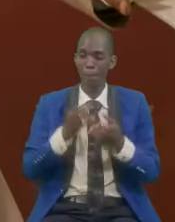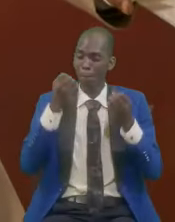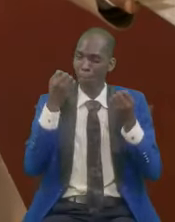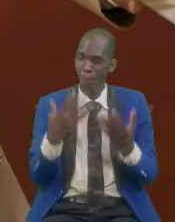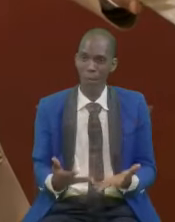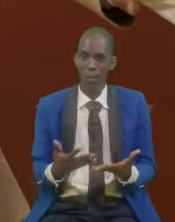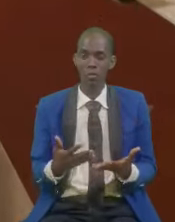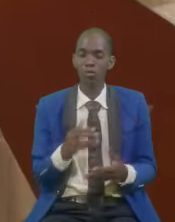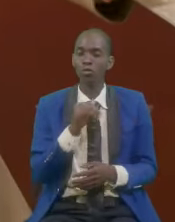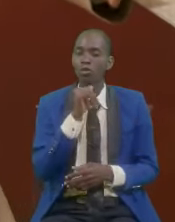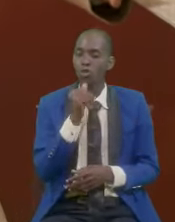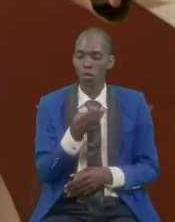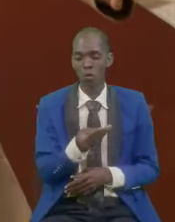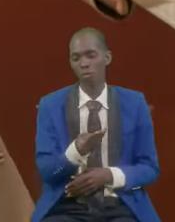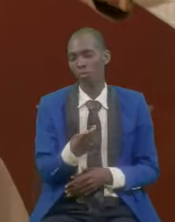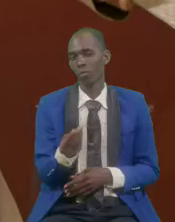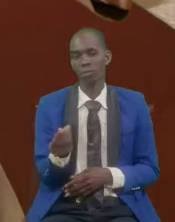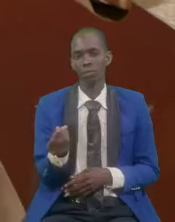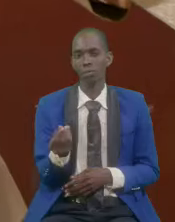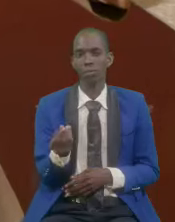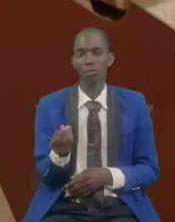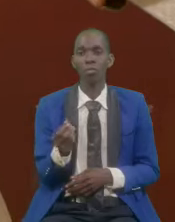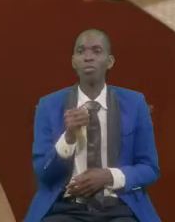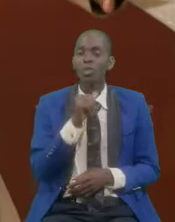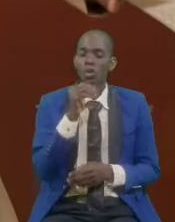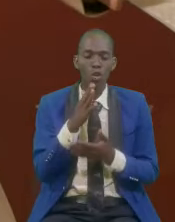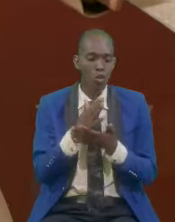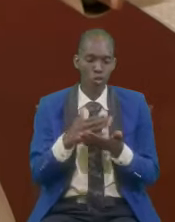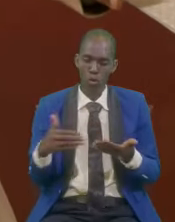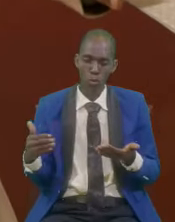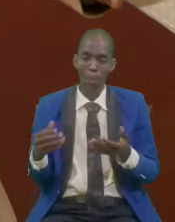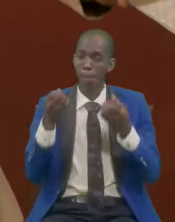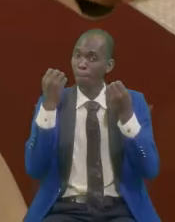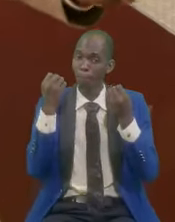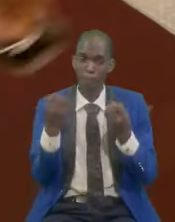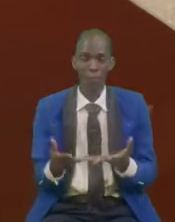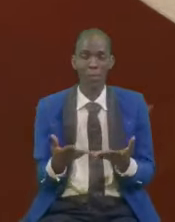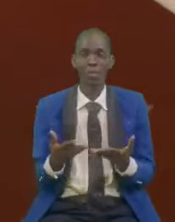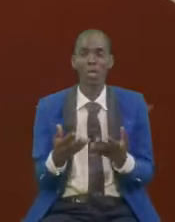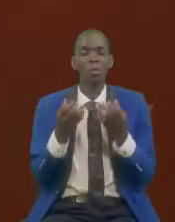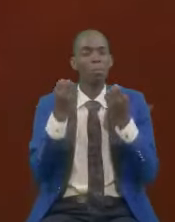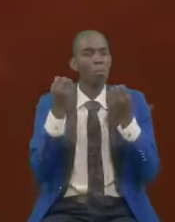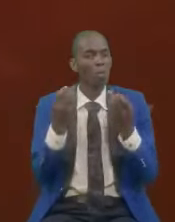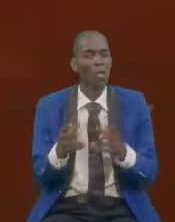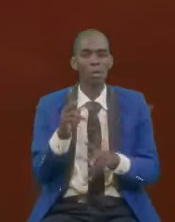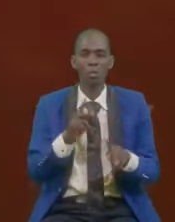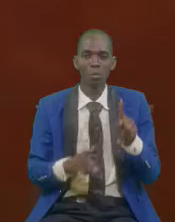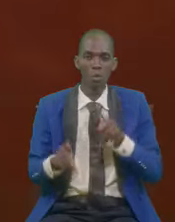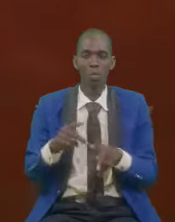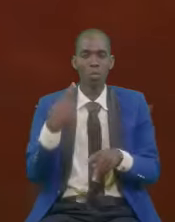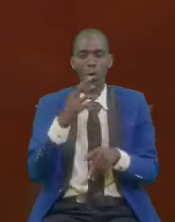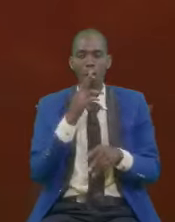not few, not some, many. Many people who are